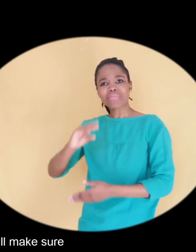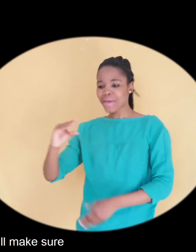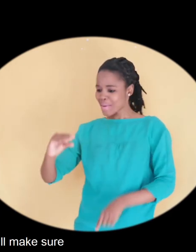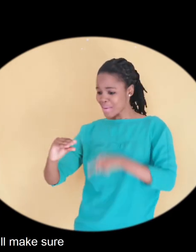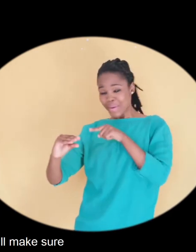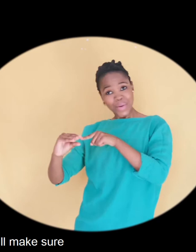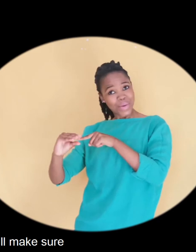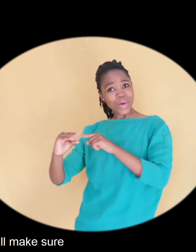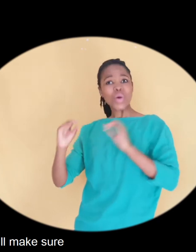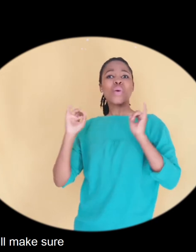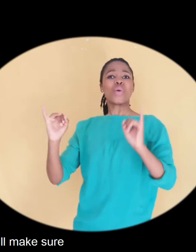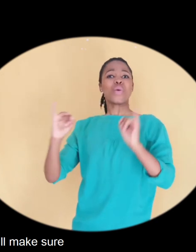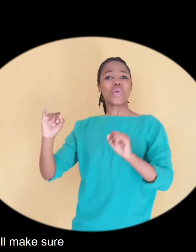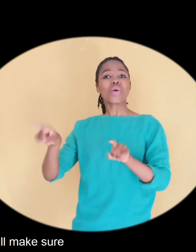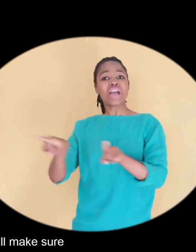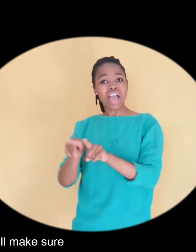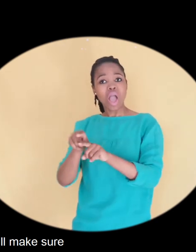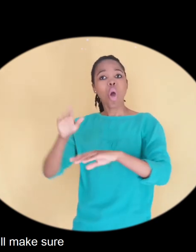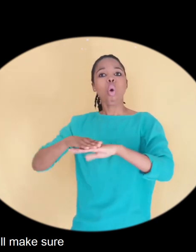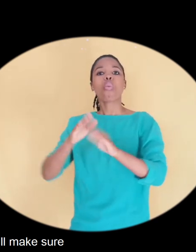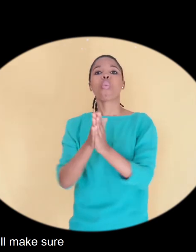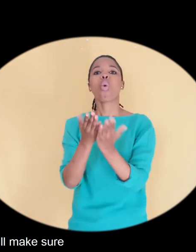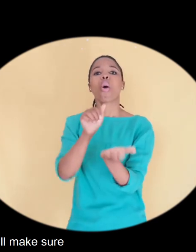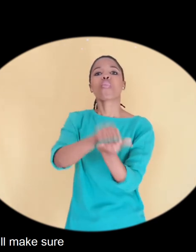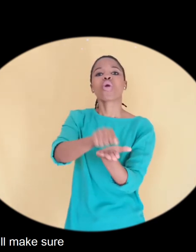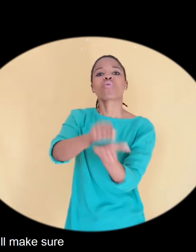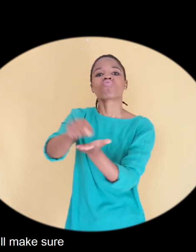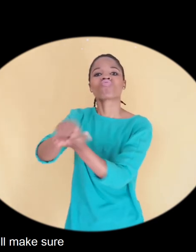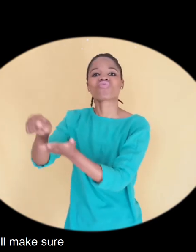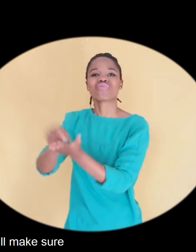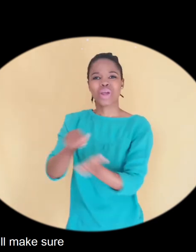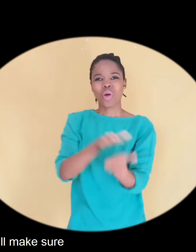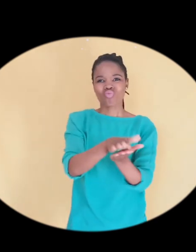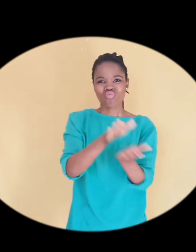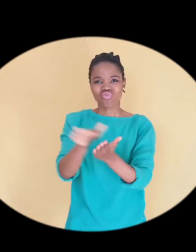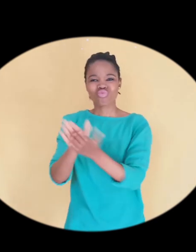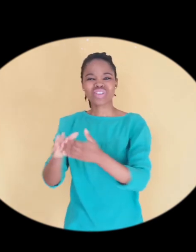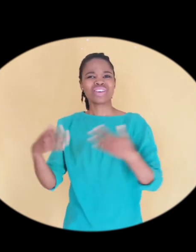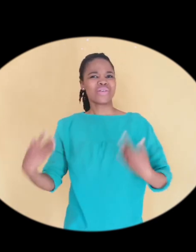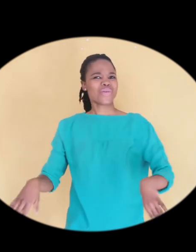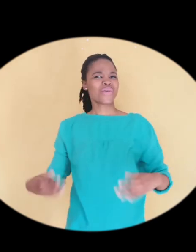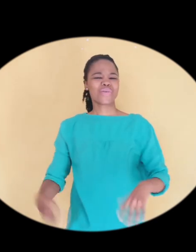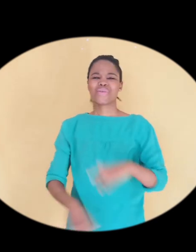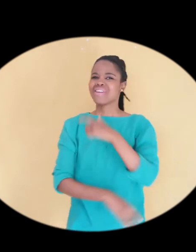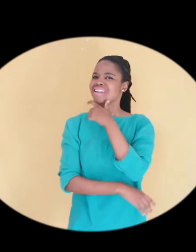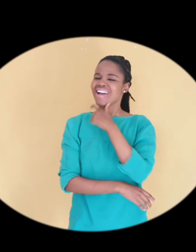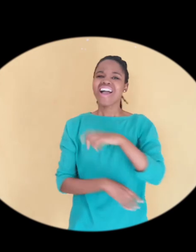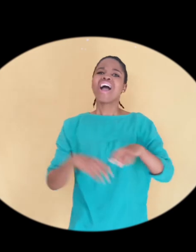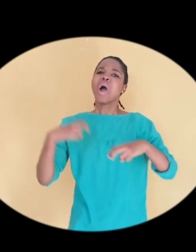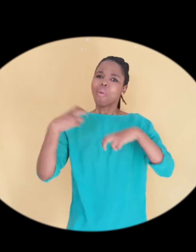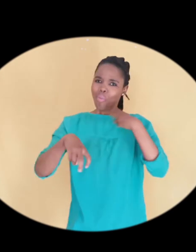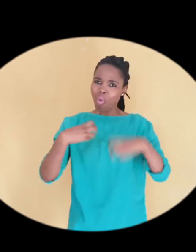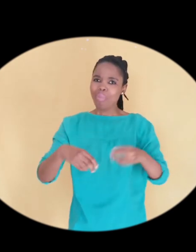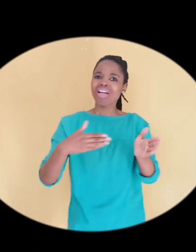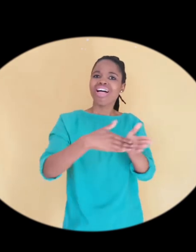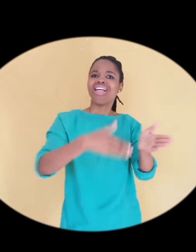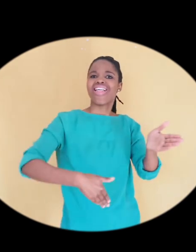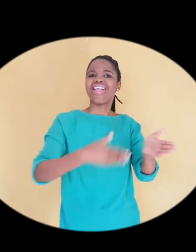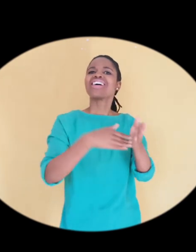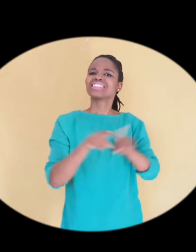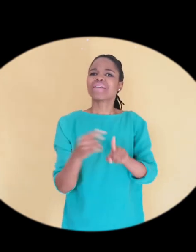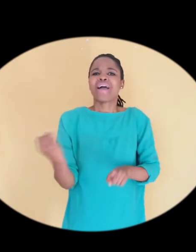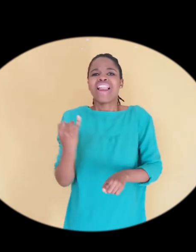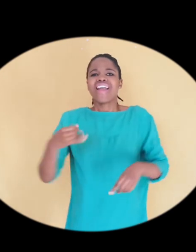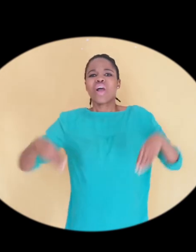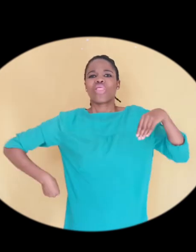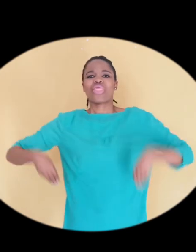in this 15%, you must still make sure that you've got enough money to print more books. So it's such a hassle. It's such a